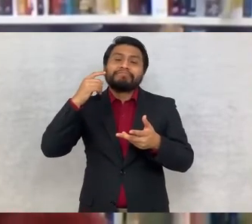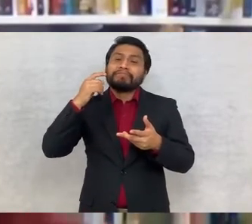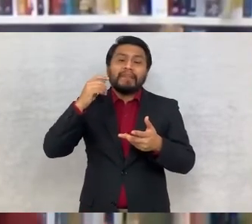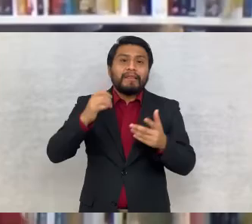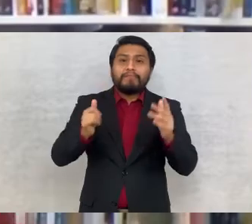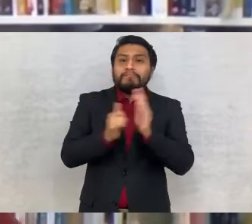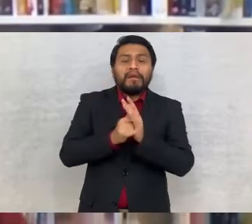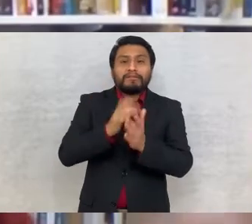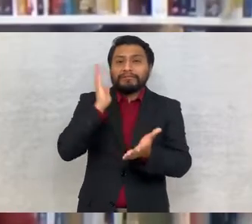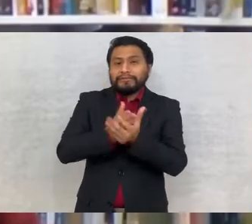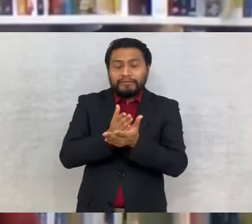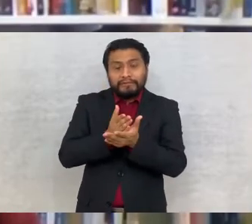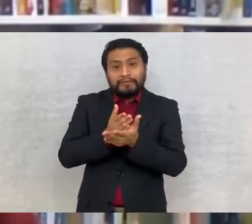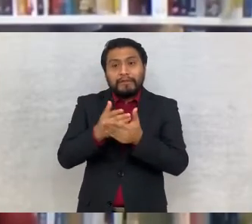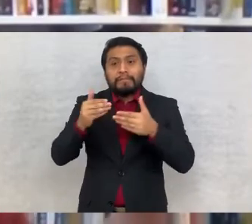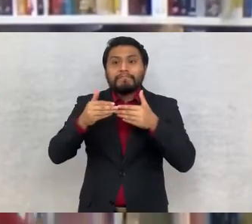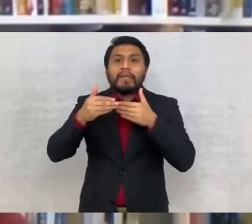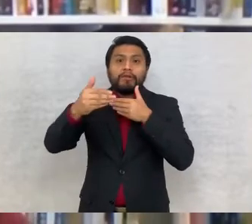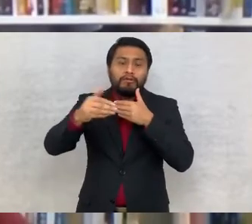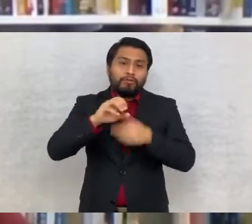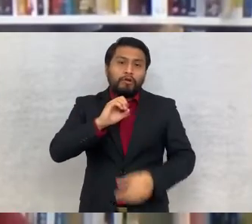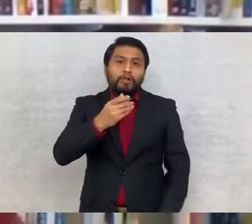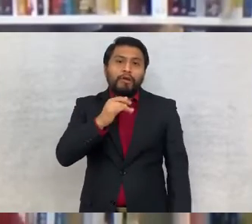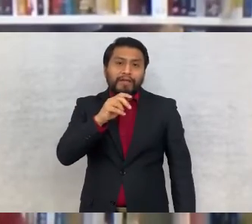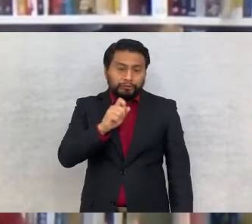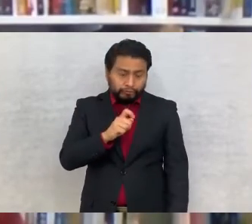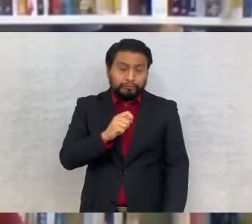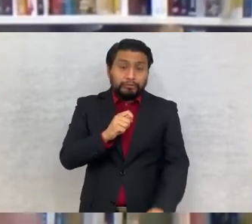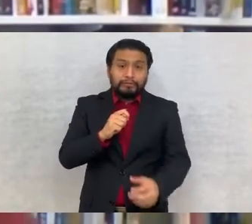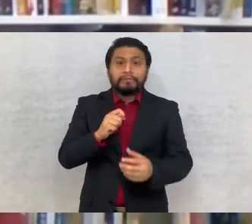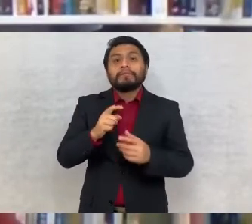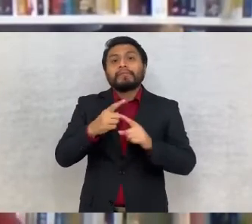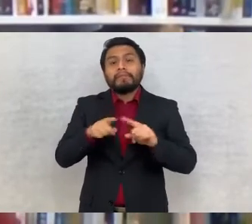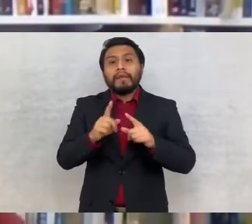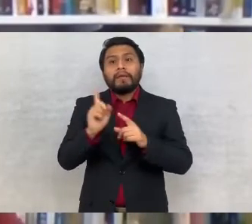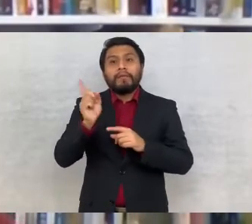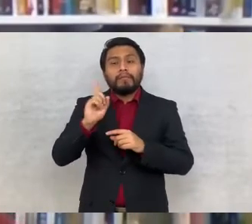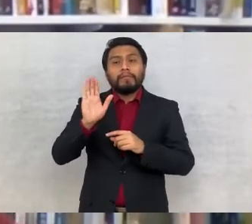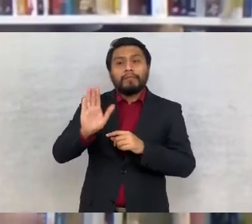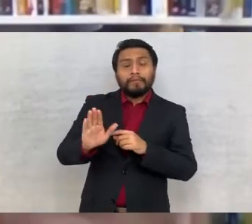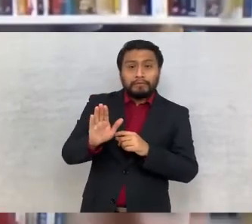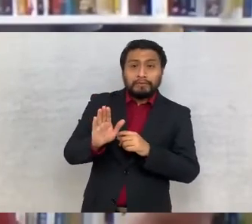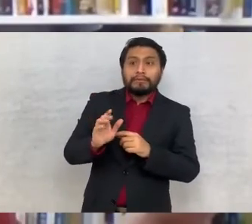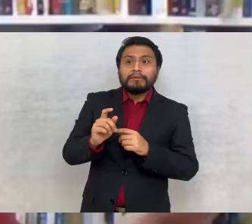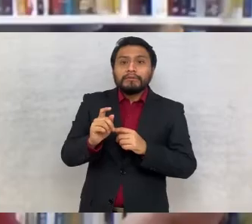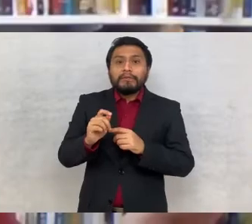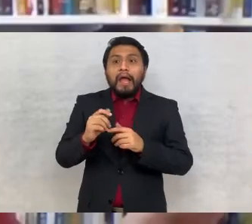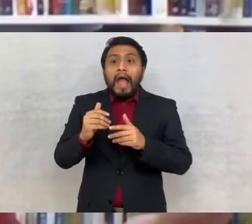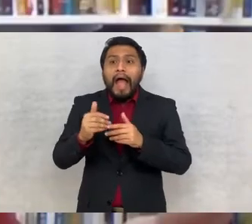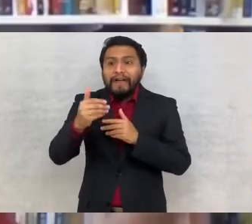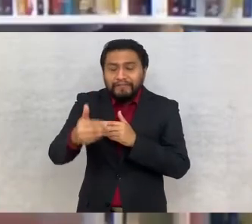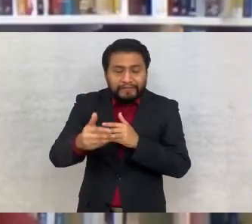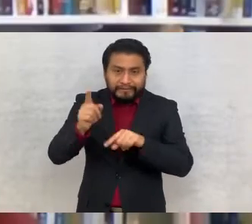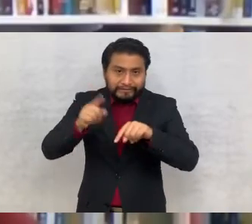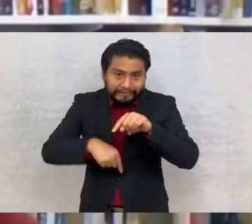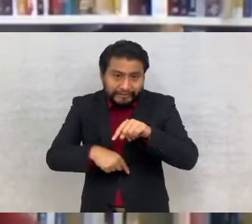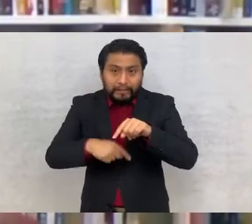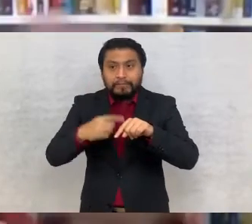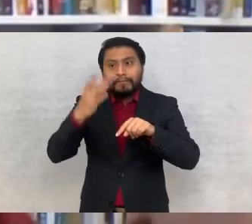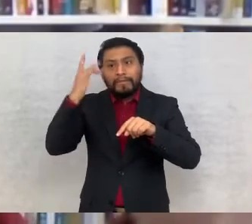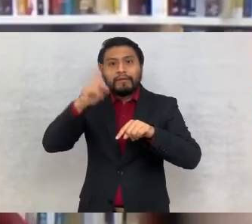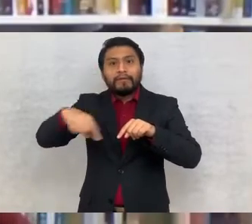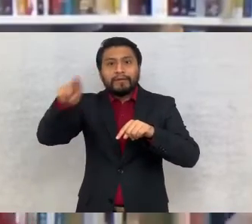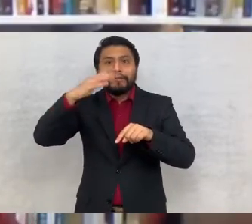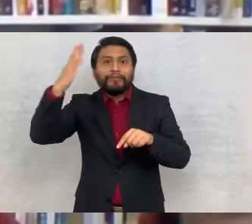is inevitable to search for eugenics beyond the Holocaust, not beforehand because there would have been no awareness of it, and not